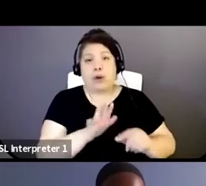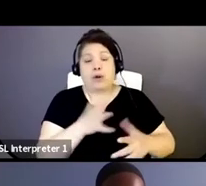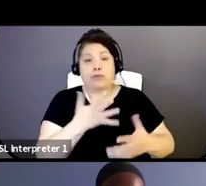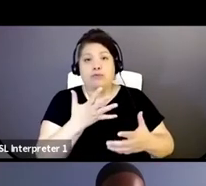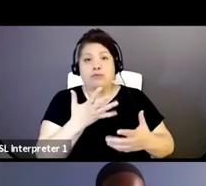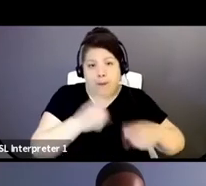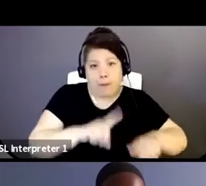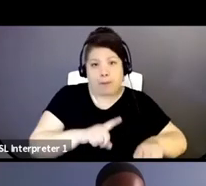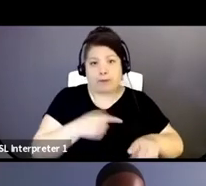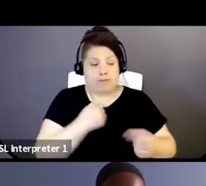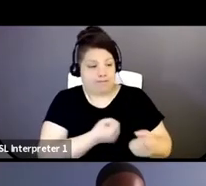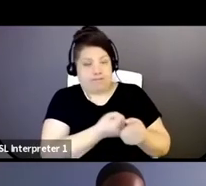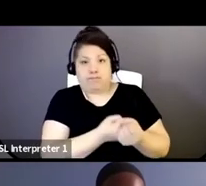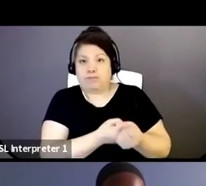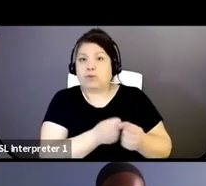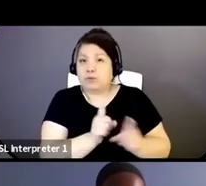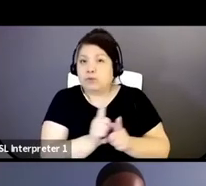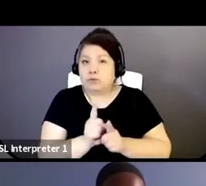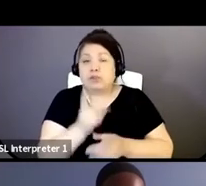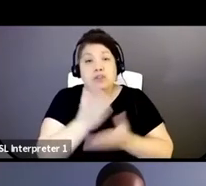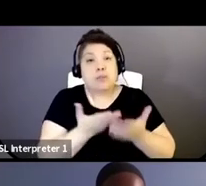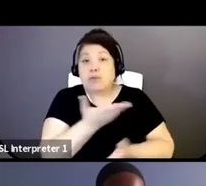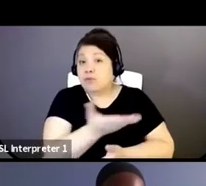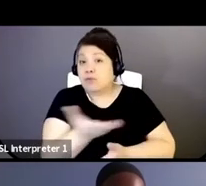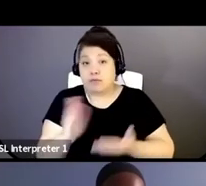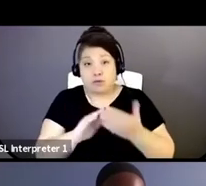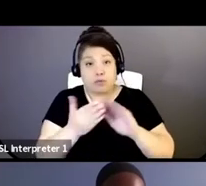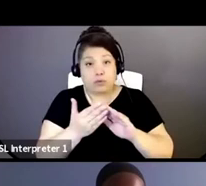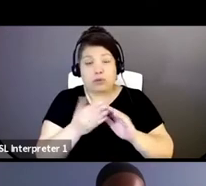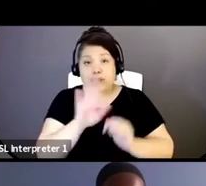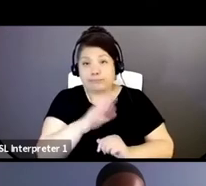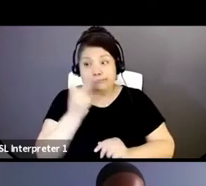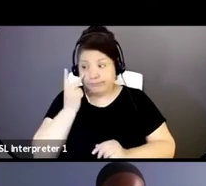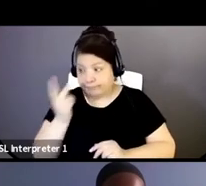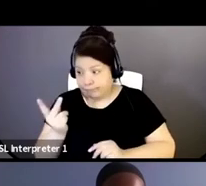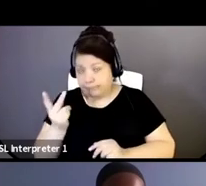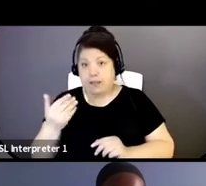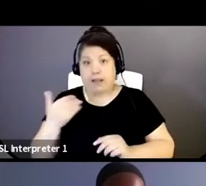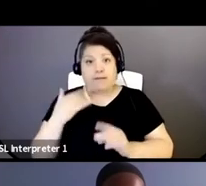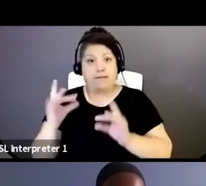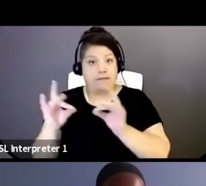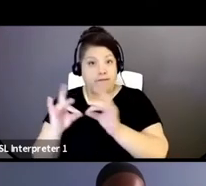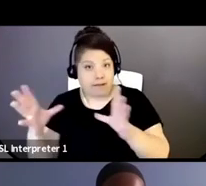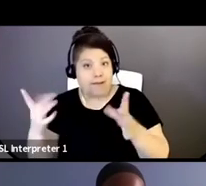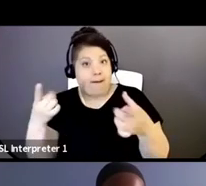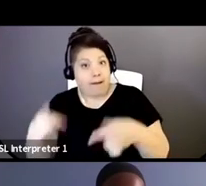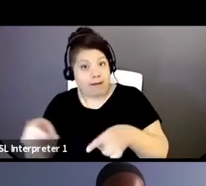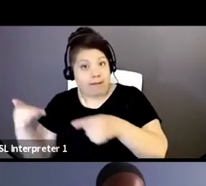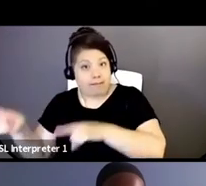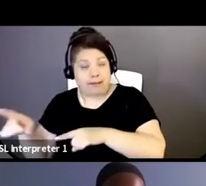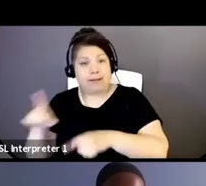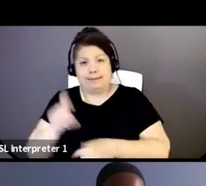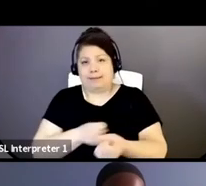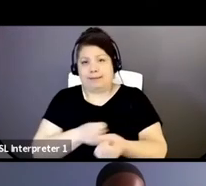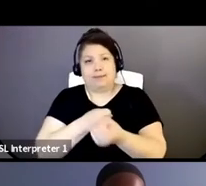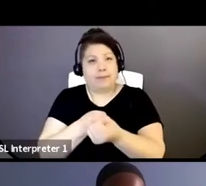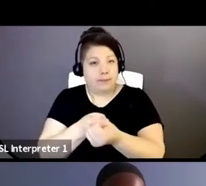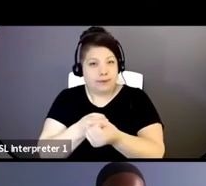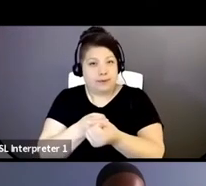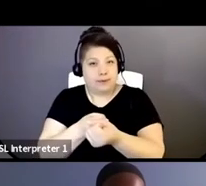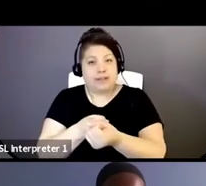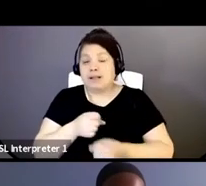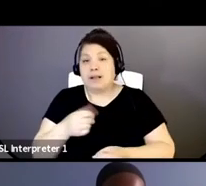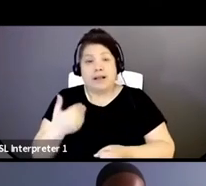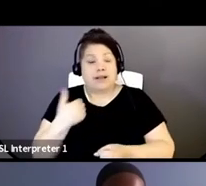and for the community around that has been witnessing that violence take place. So there needs to be sort of like a whole